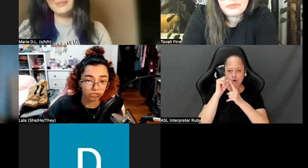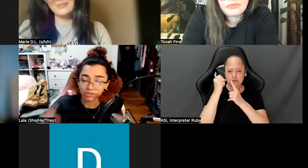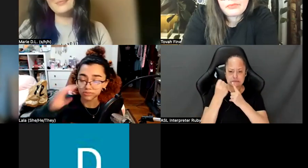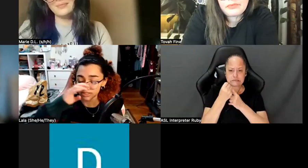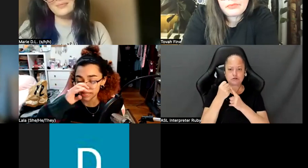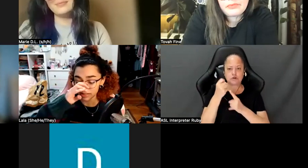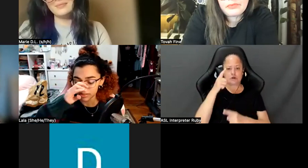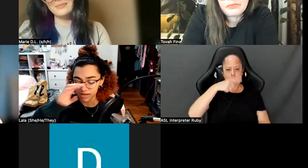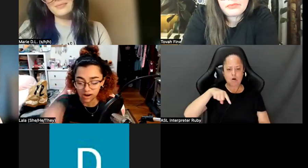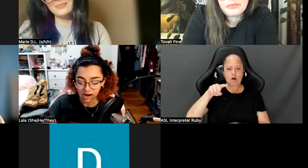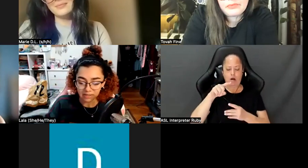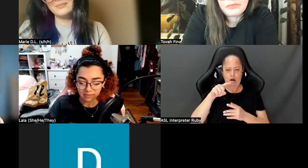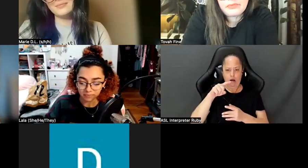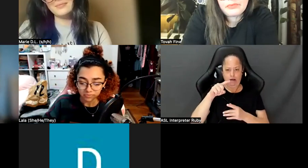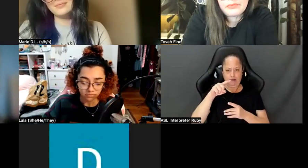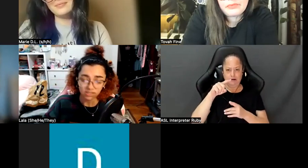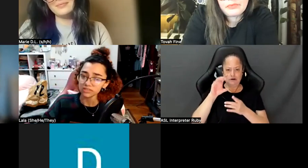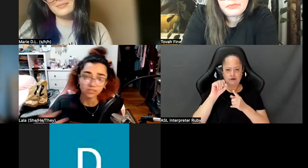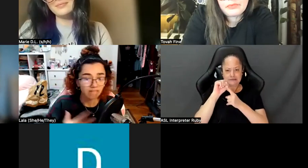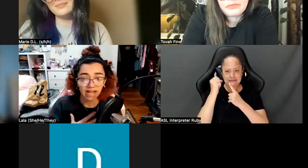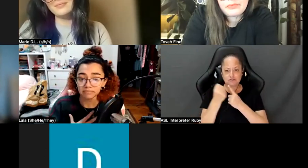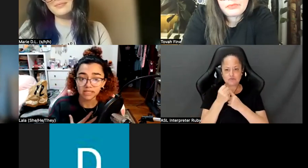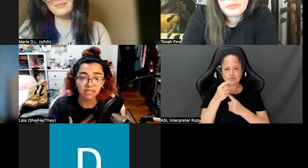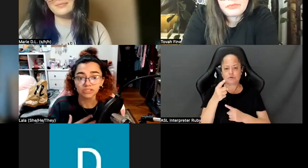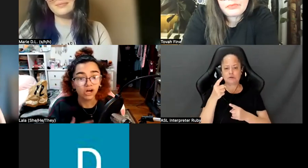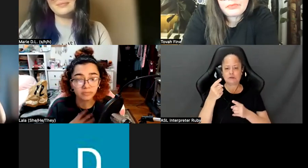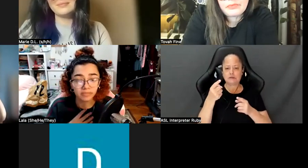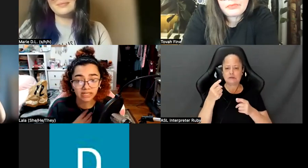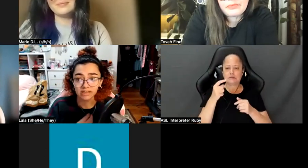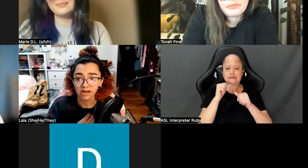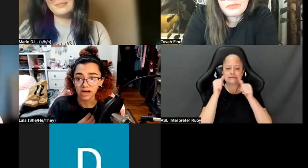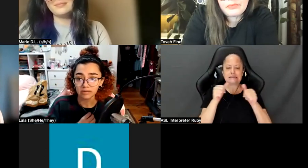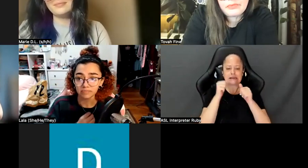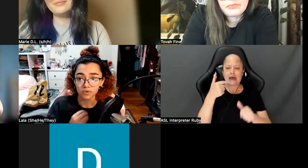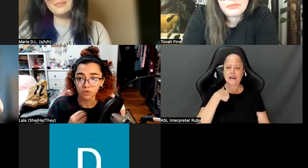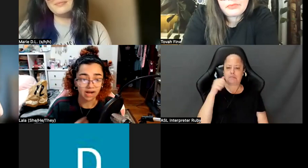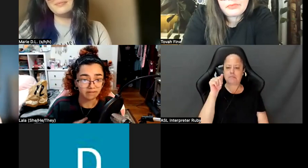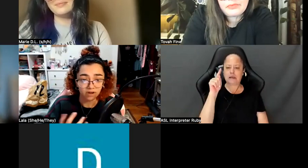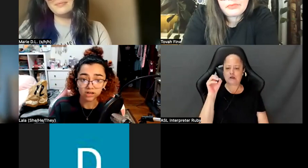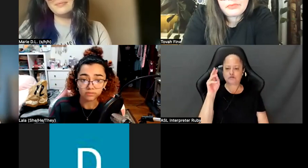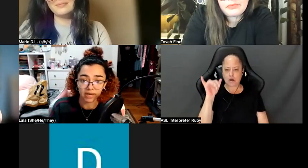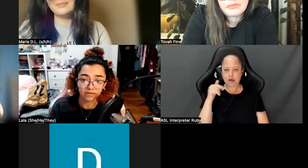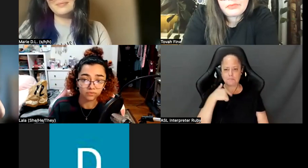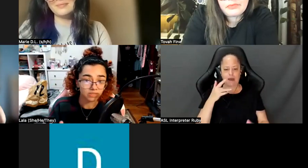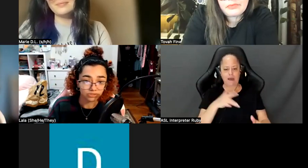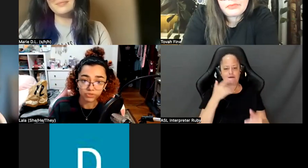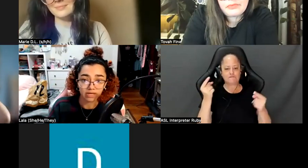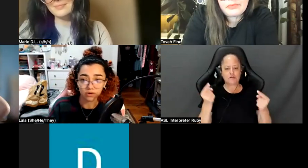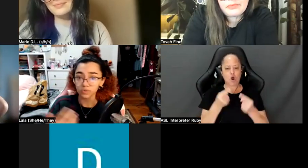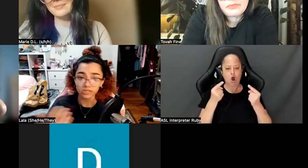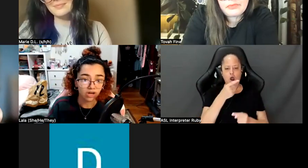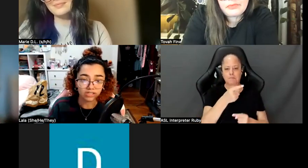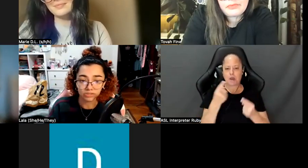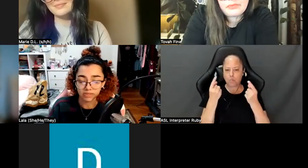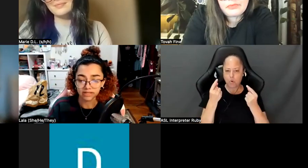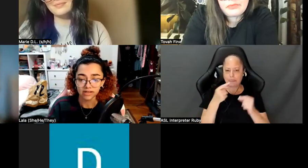our circumstance. They're denying me autonomy, or I feel harmed by what they're doing or